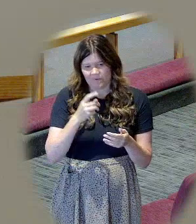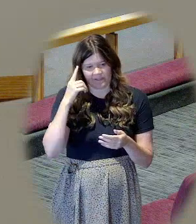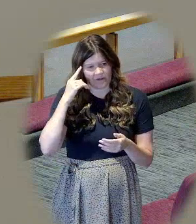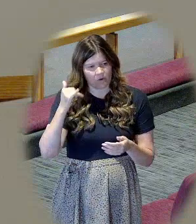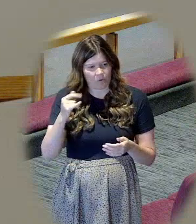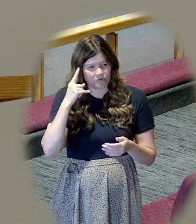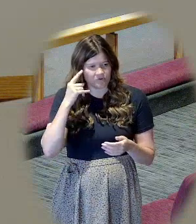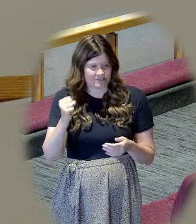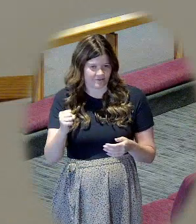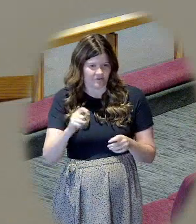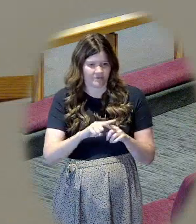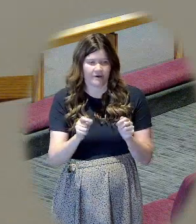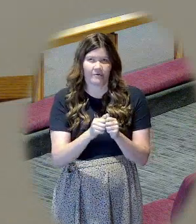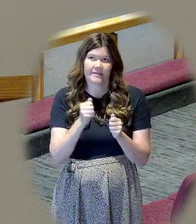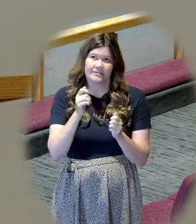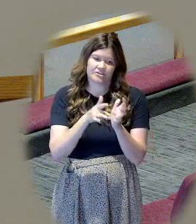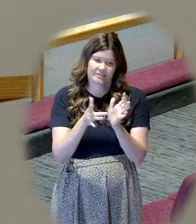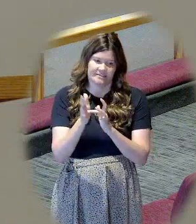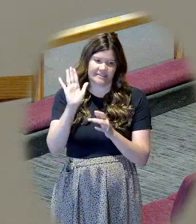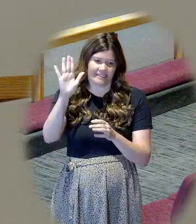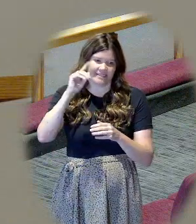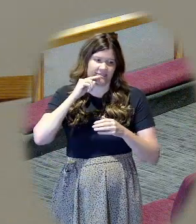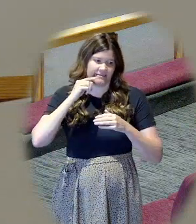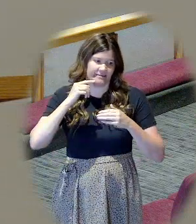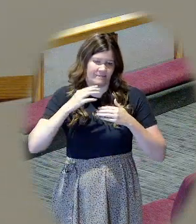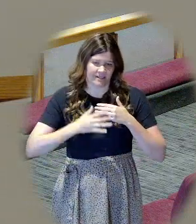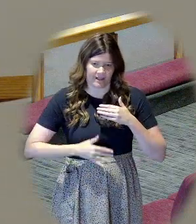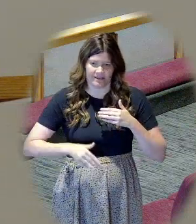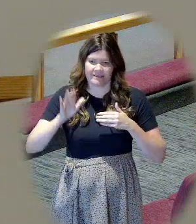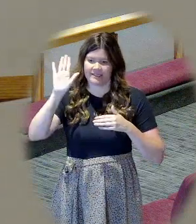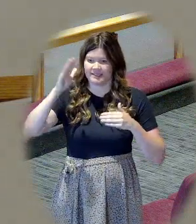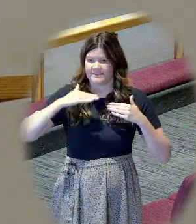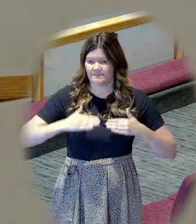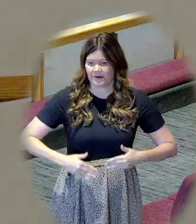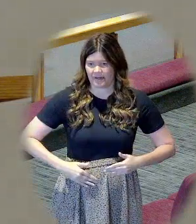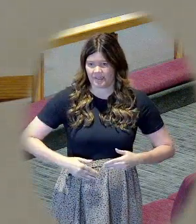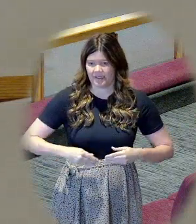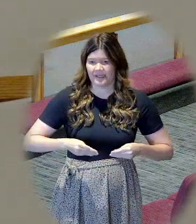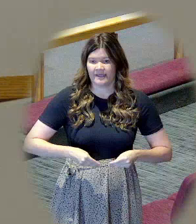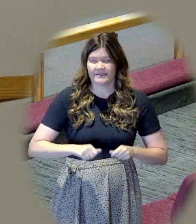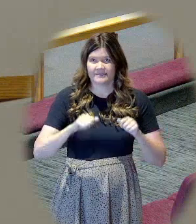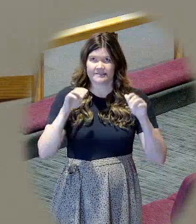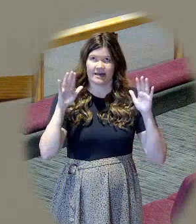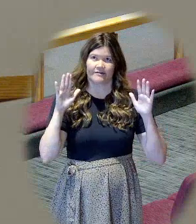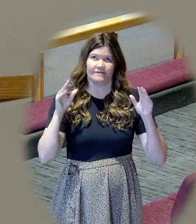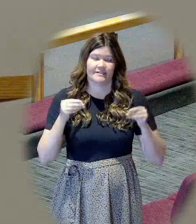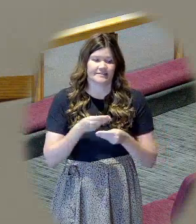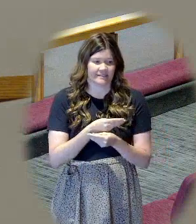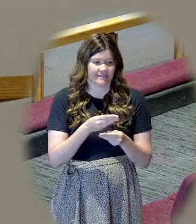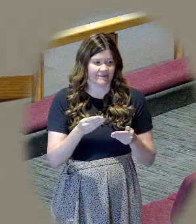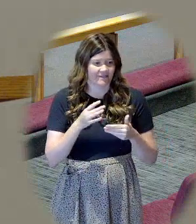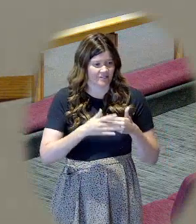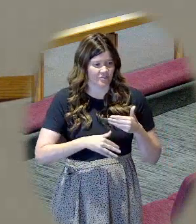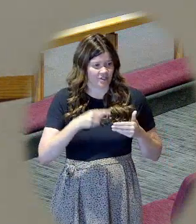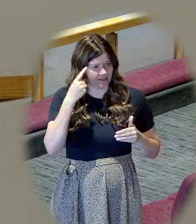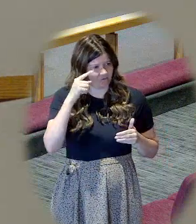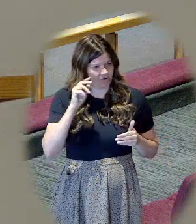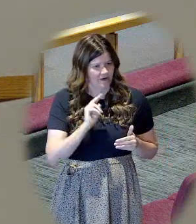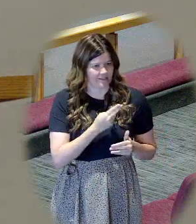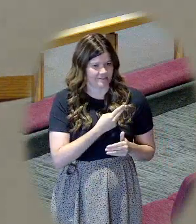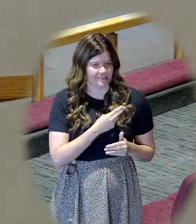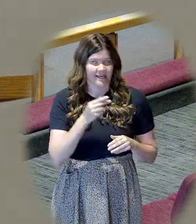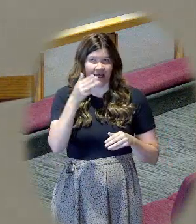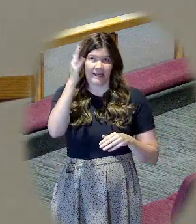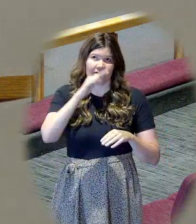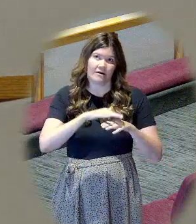blood, his blood and his body given and shed for us. God calls us not to